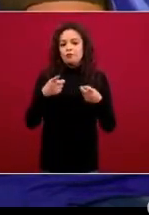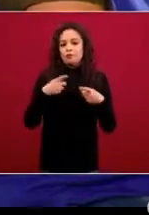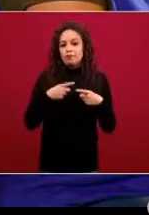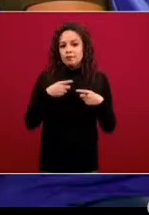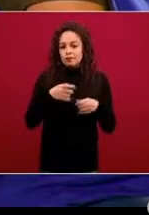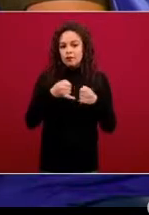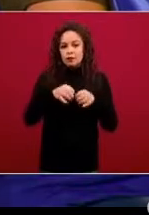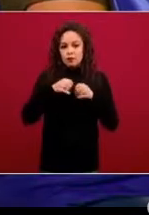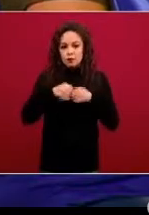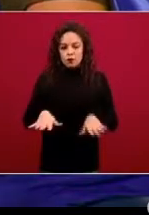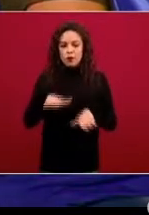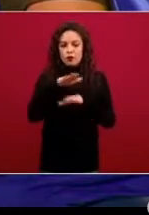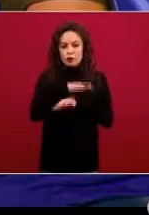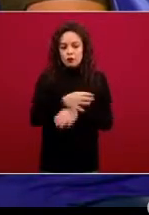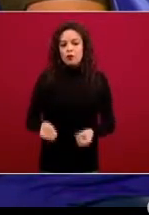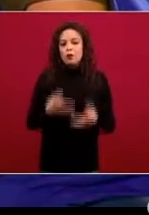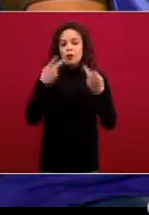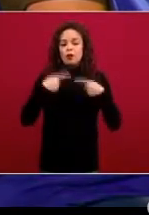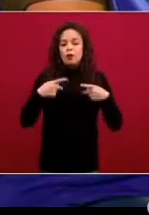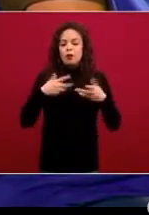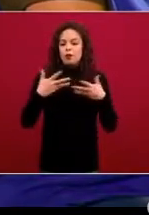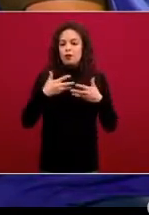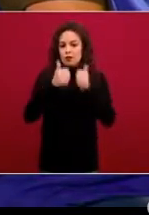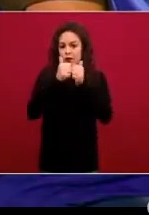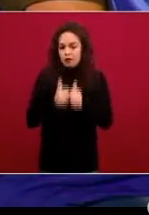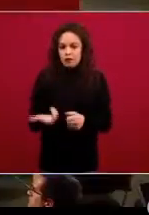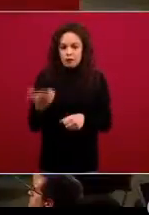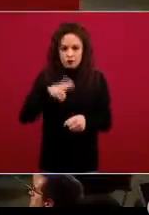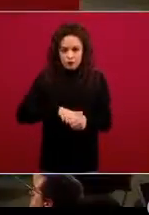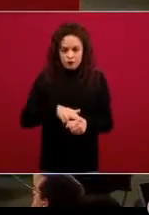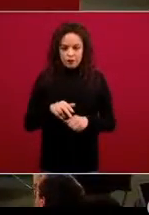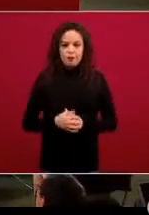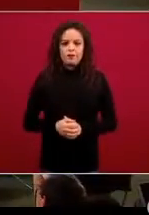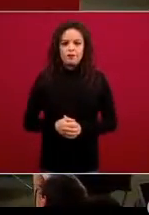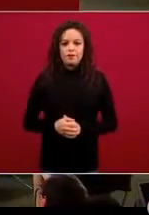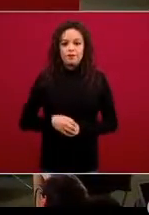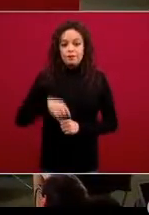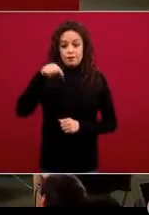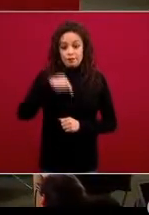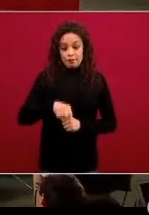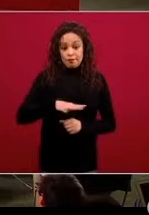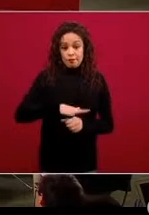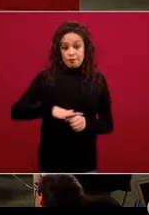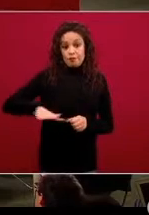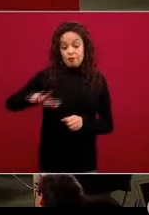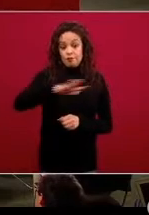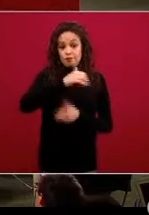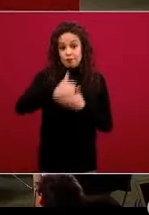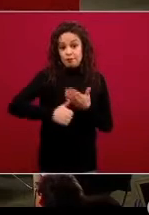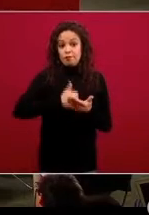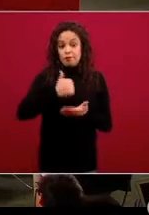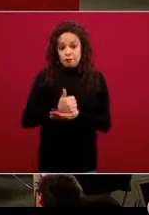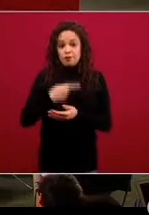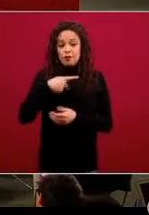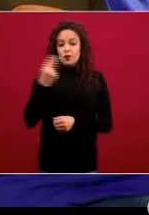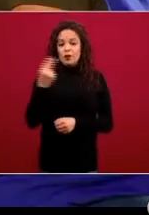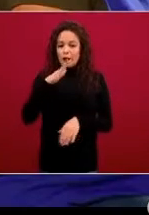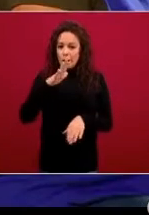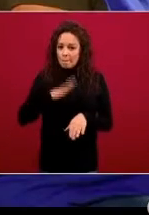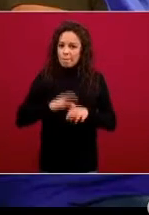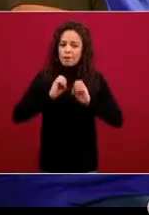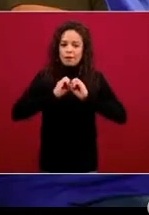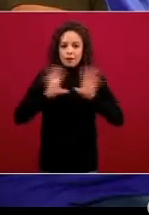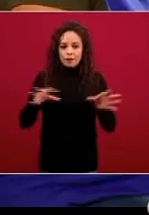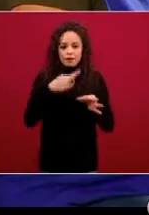That would be great if you could let us know what's going on. Could you give us that information, especially